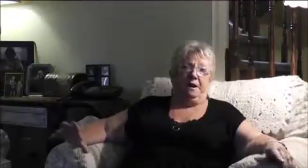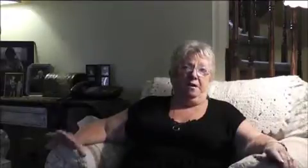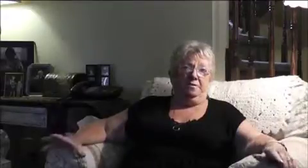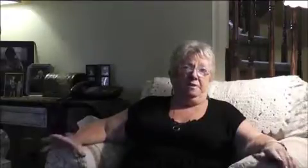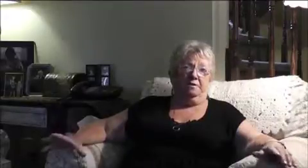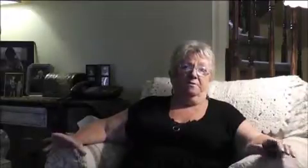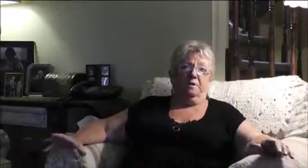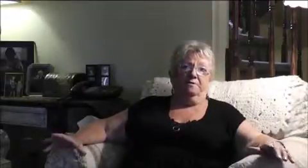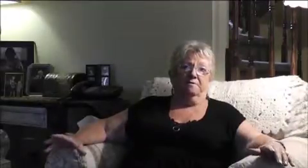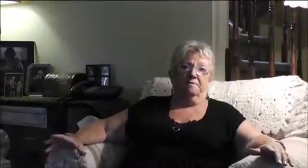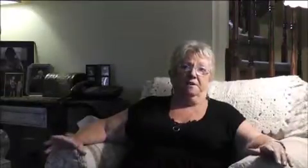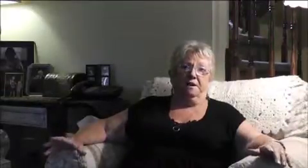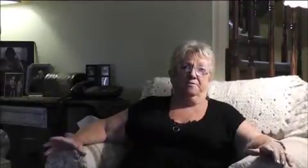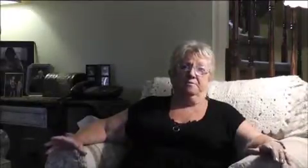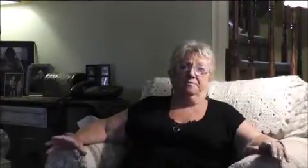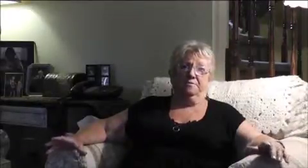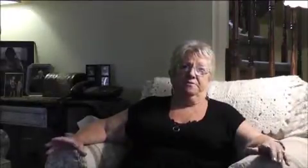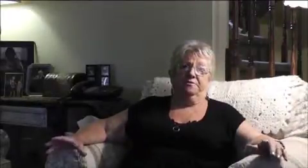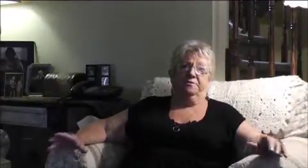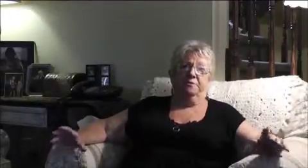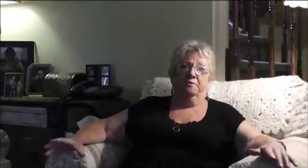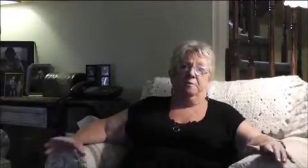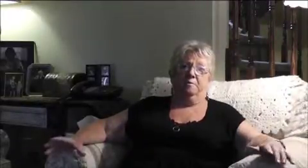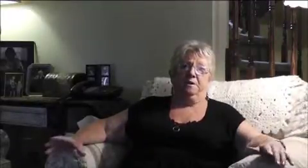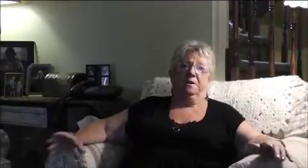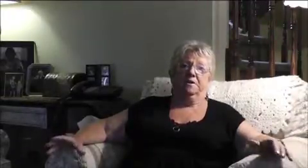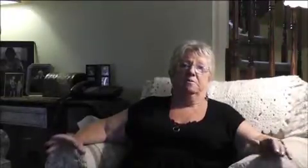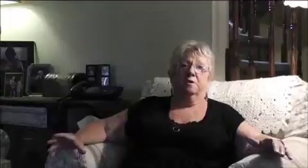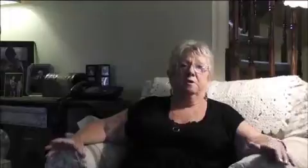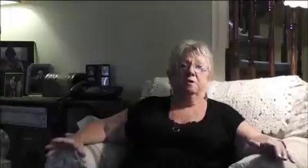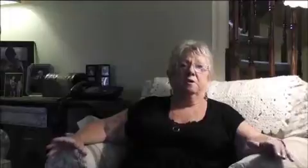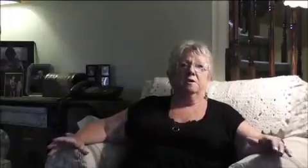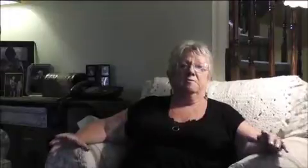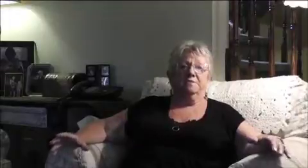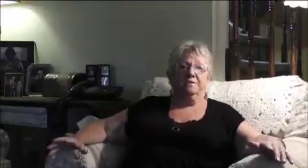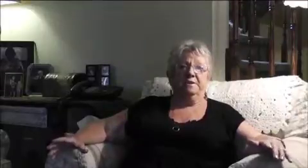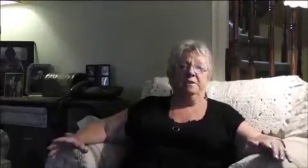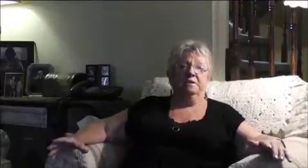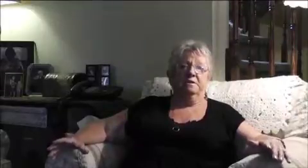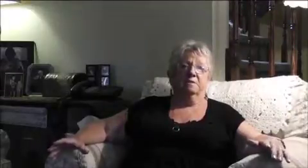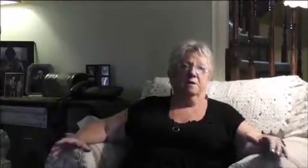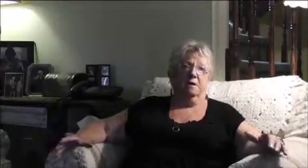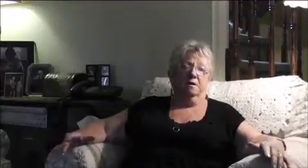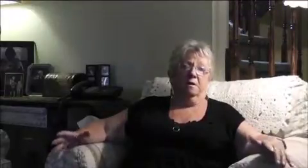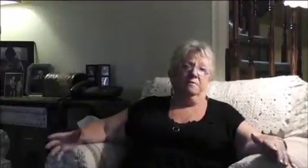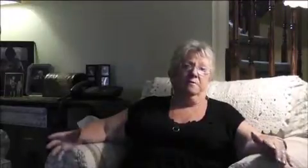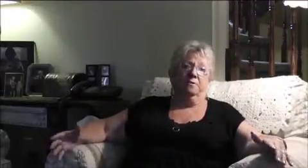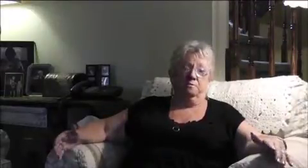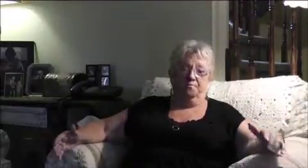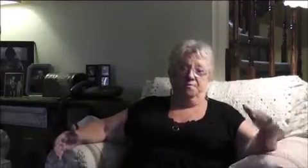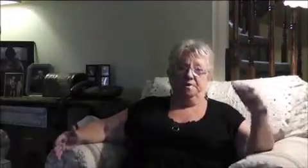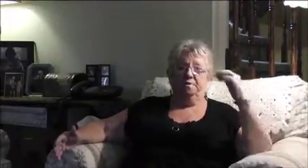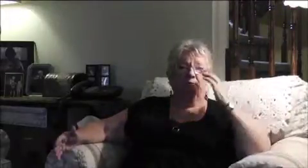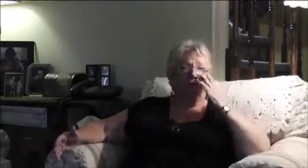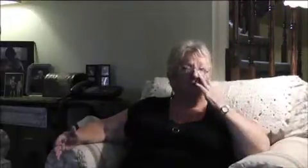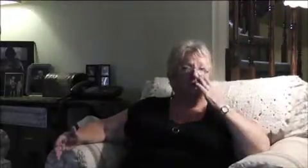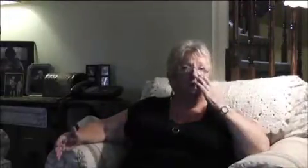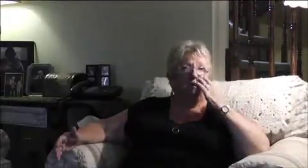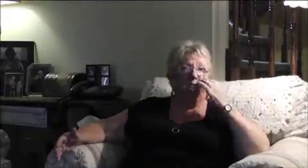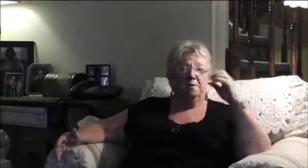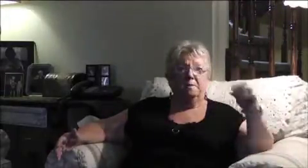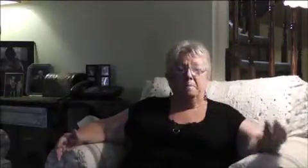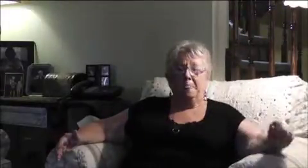fibromyalgia, as well as everything else, it was just too overwhelming. I had chronic fatigue, and so I couldn't work